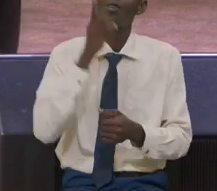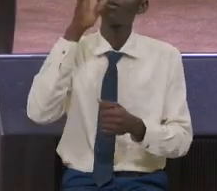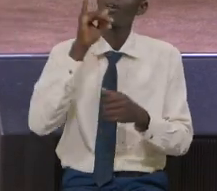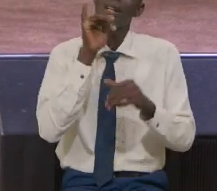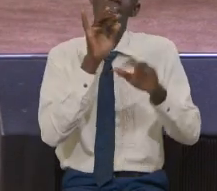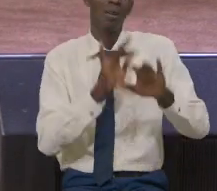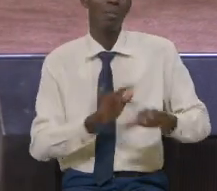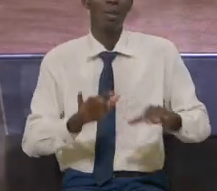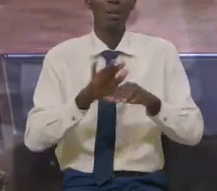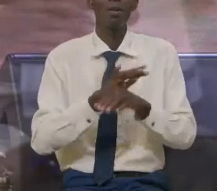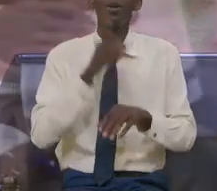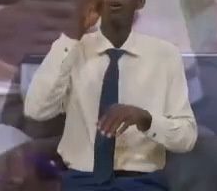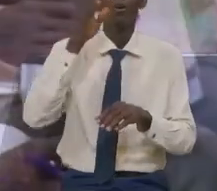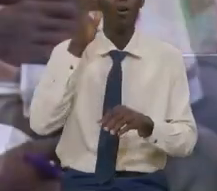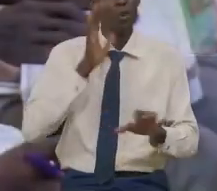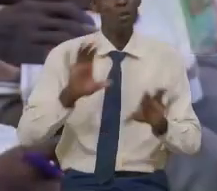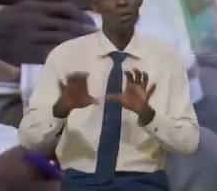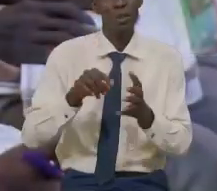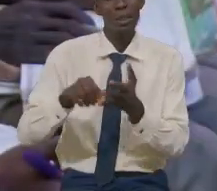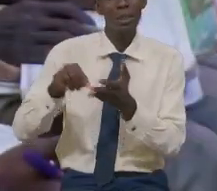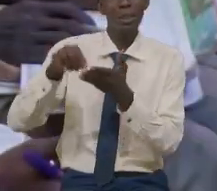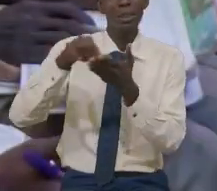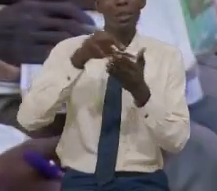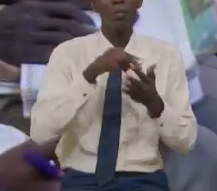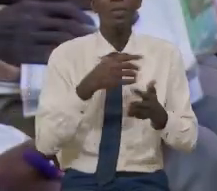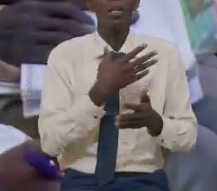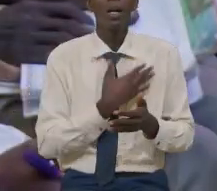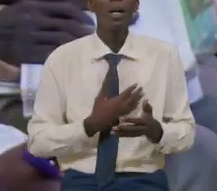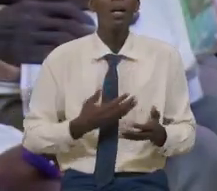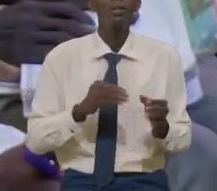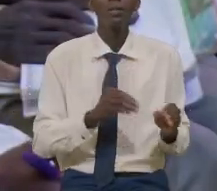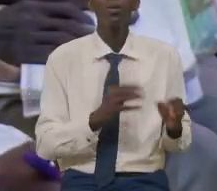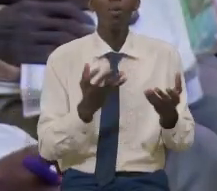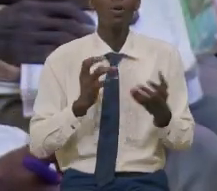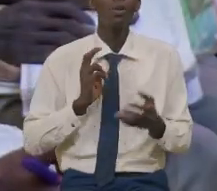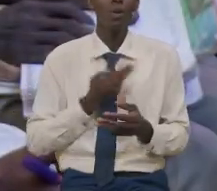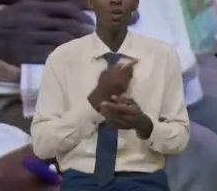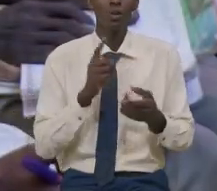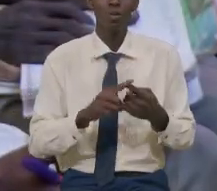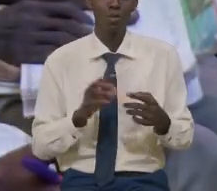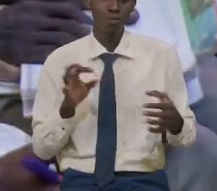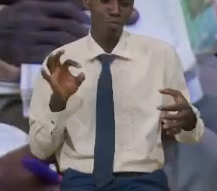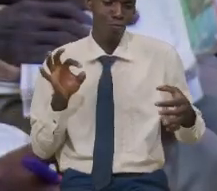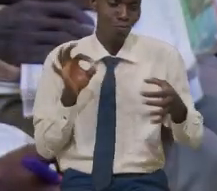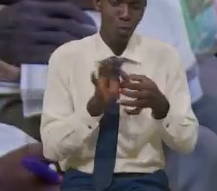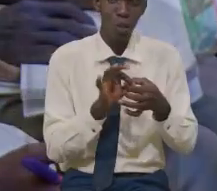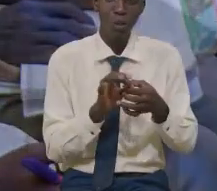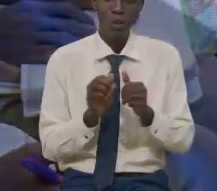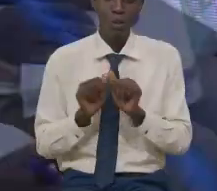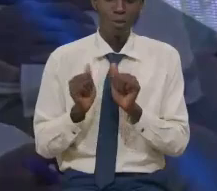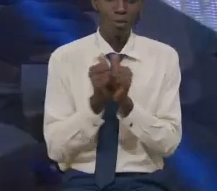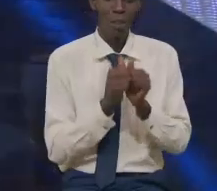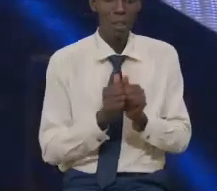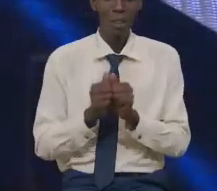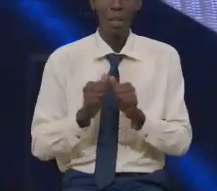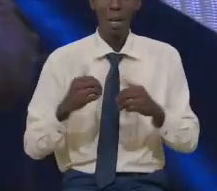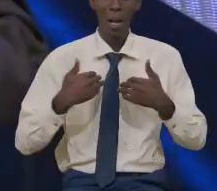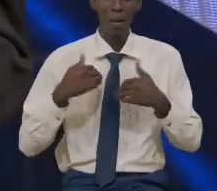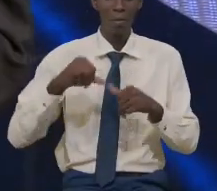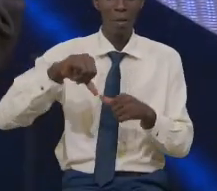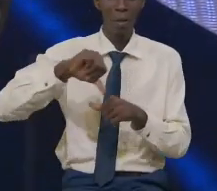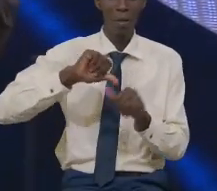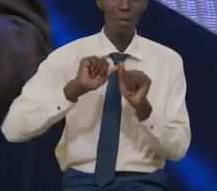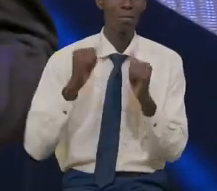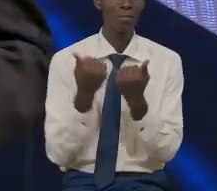and God will do this. And they want us to all join together, form an association, that, you know,